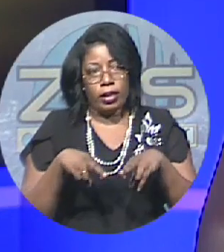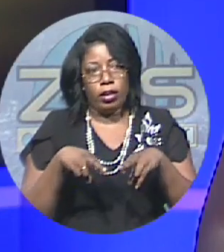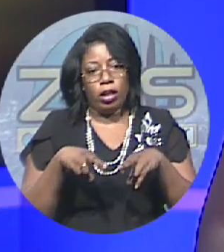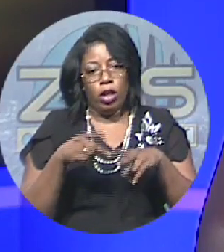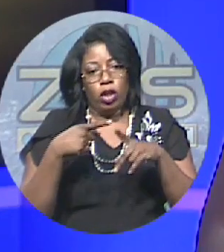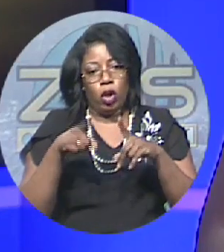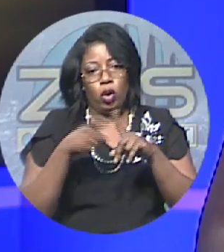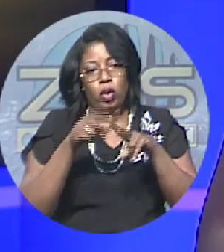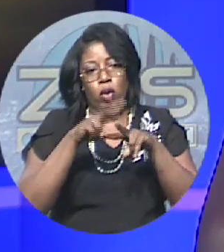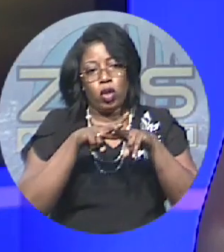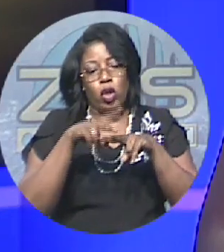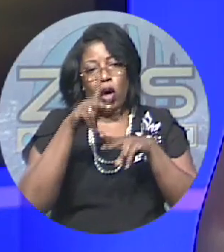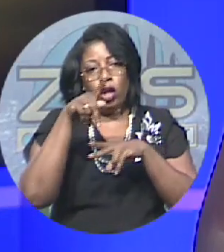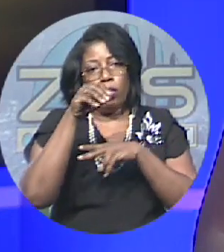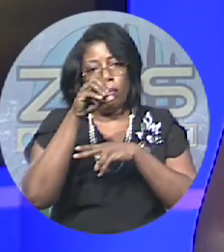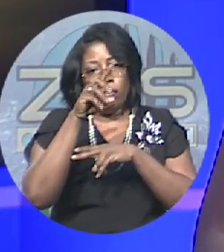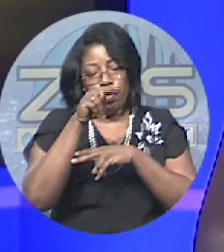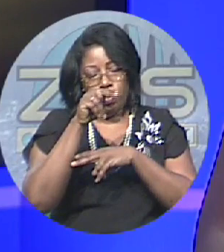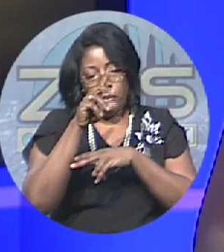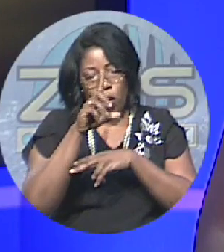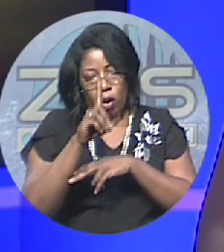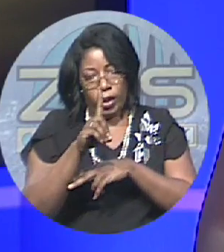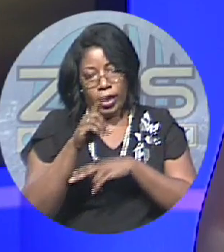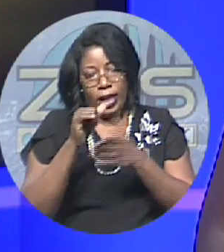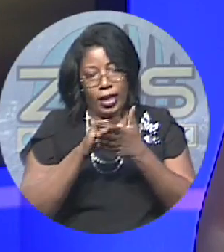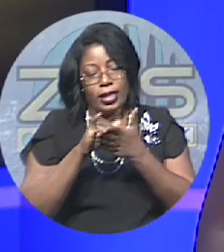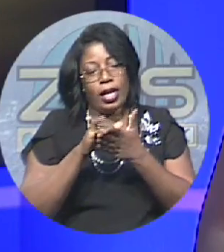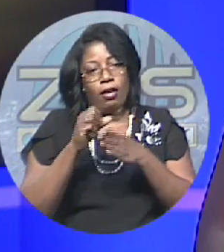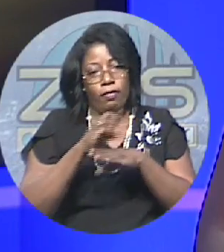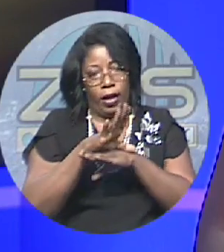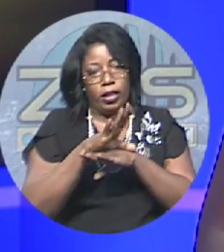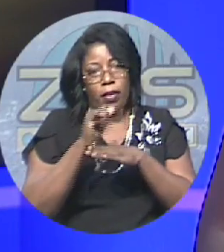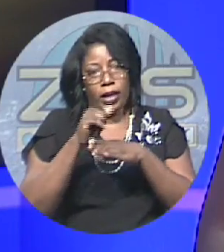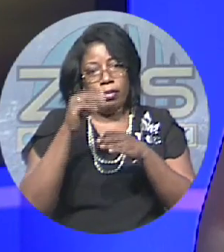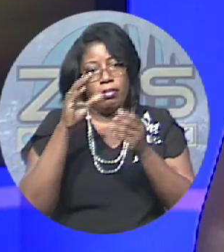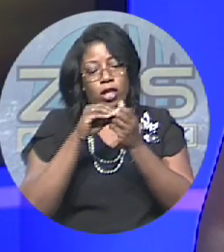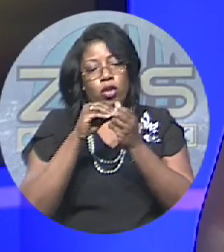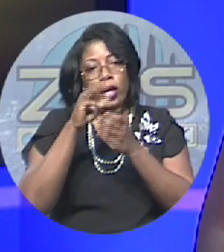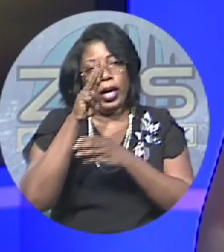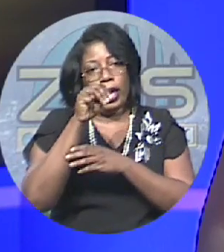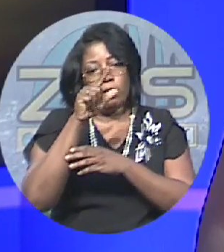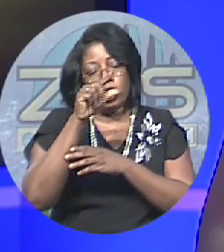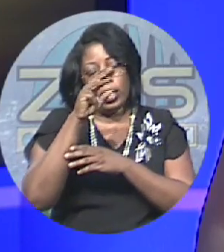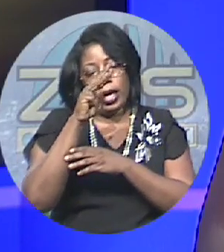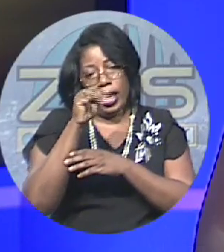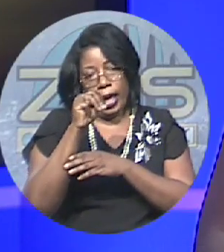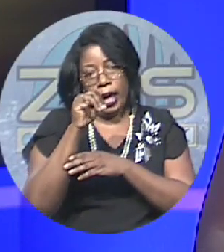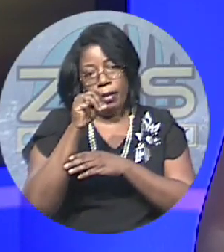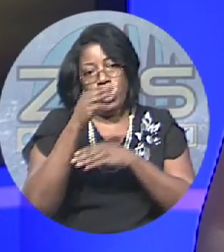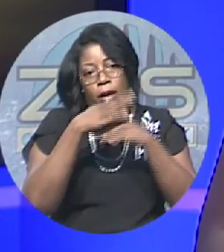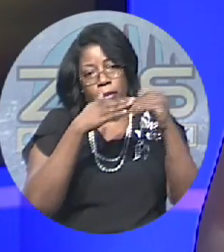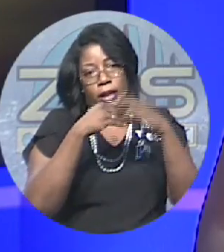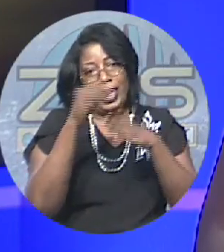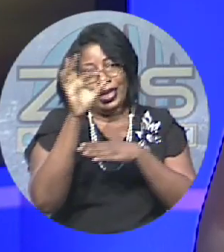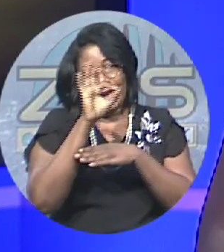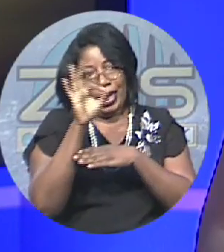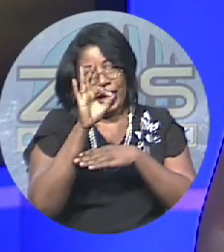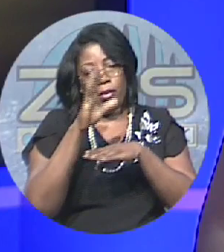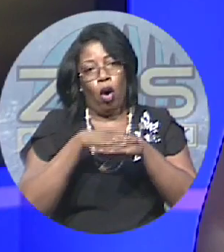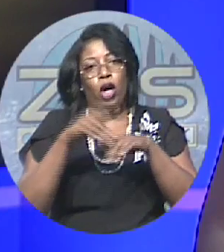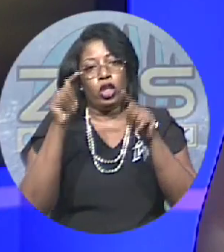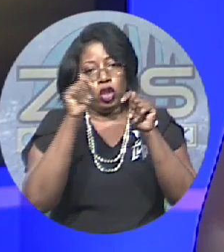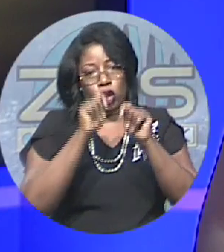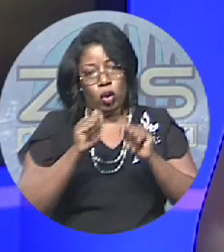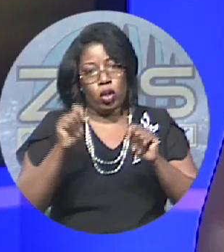Salt Pond, affected by Hurricane Joaquin, to meet at the NGM Major High School in Buckley's at 9 a.m. on